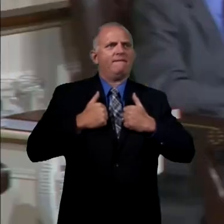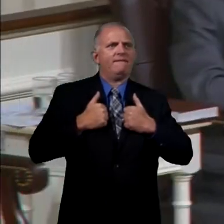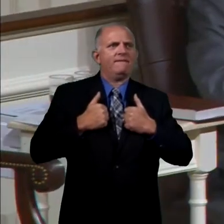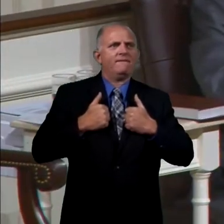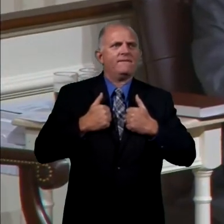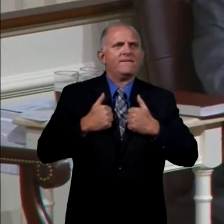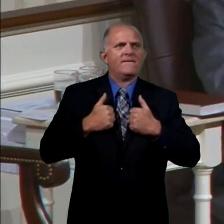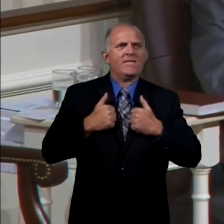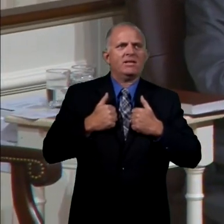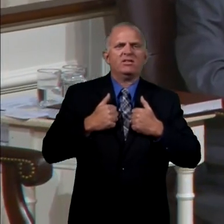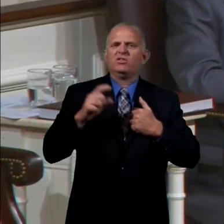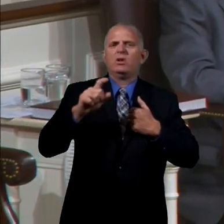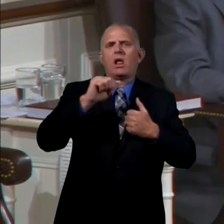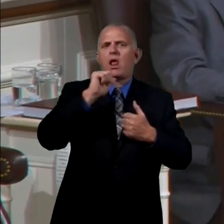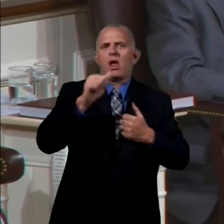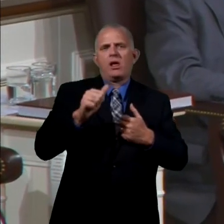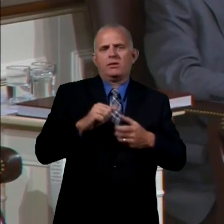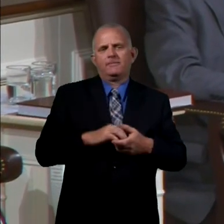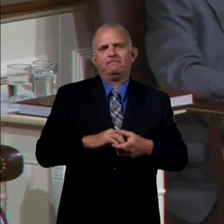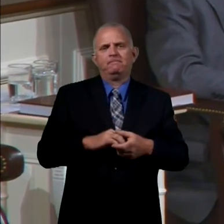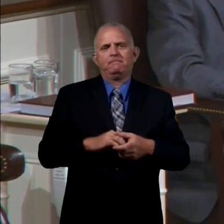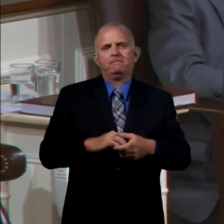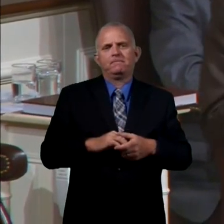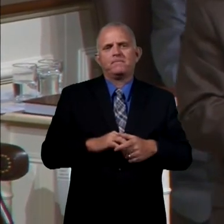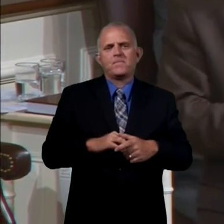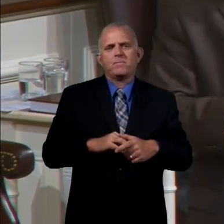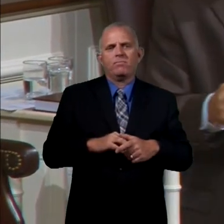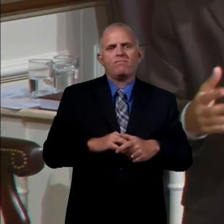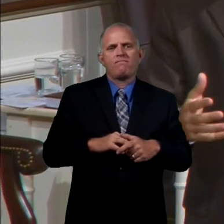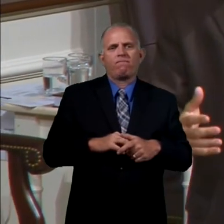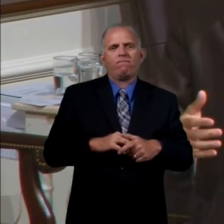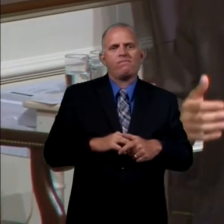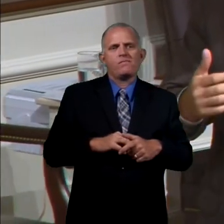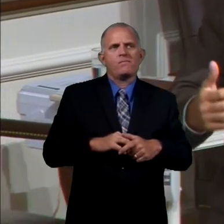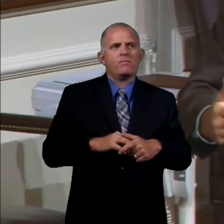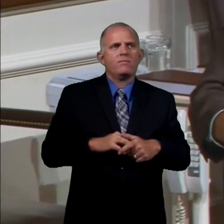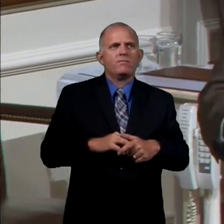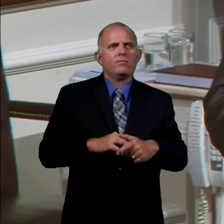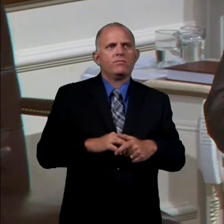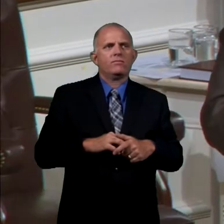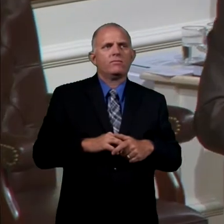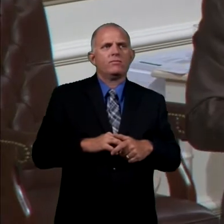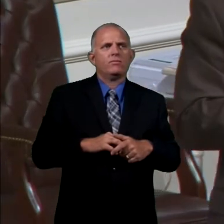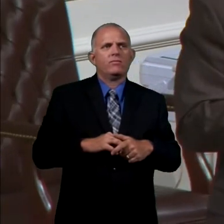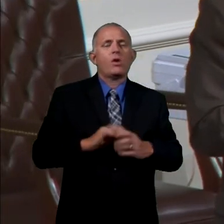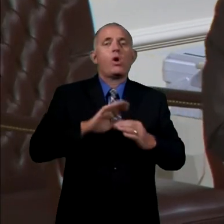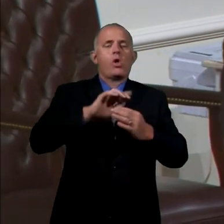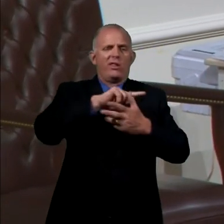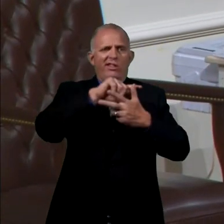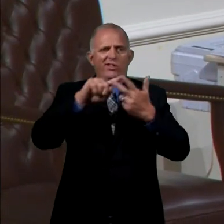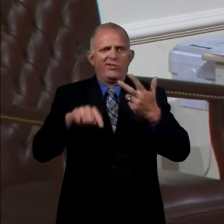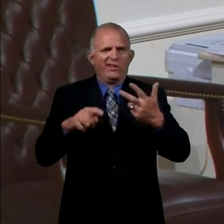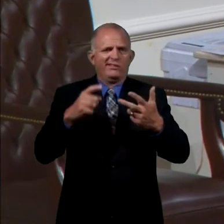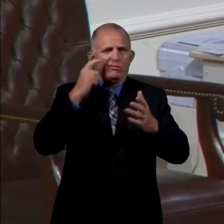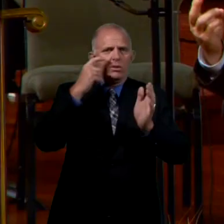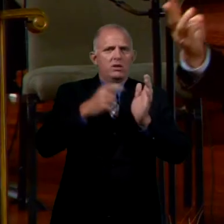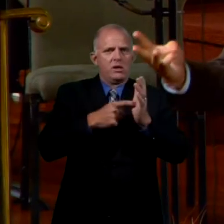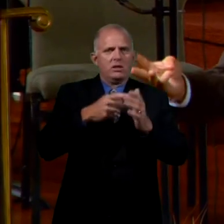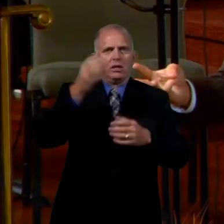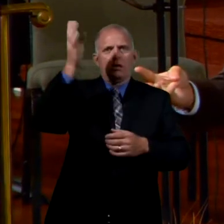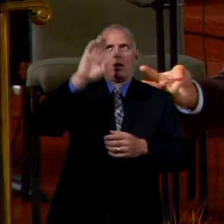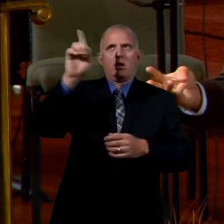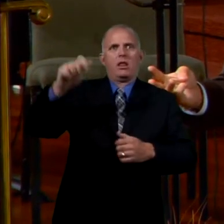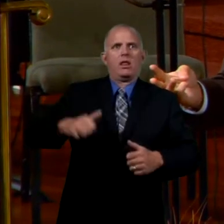but a rat race. Now, the first three indicators God lives in us are love, joy,